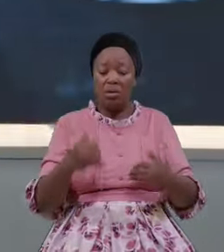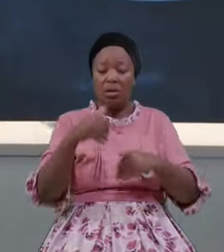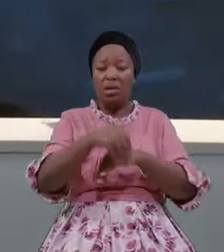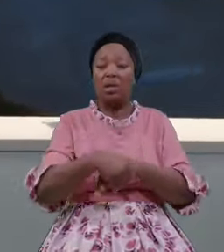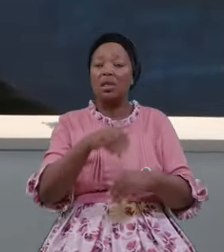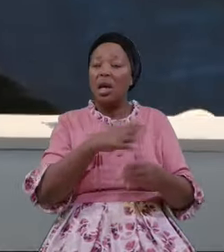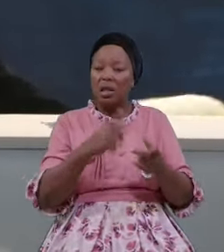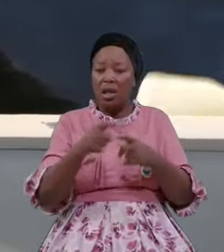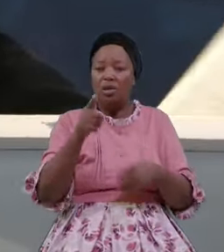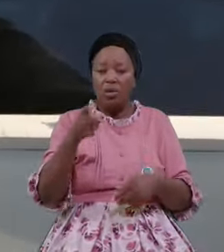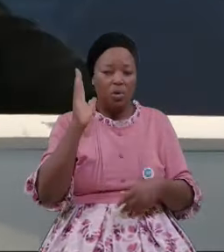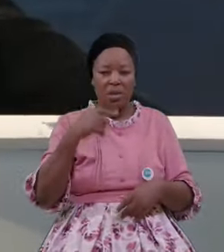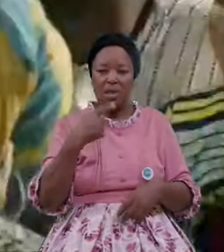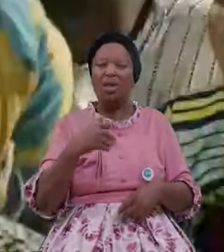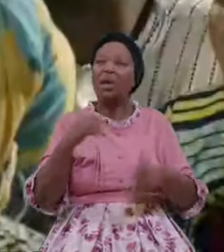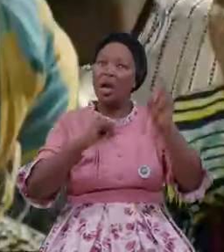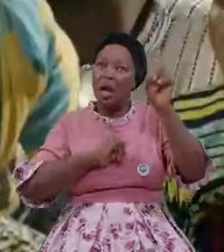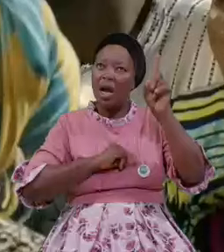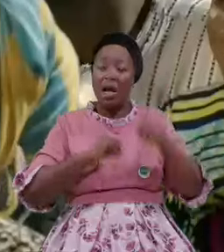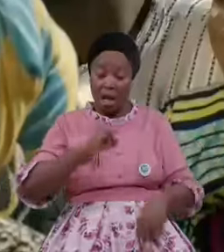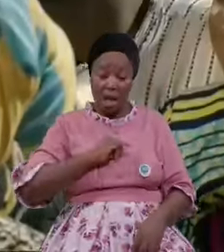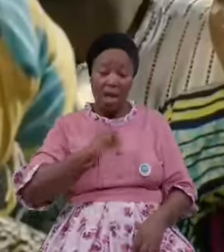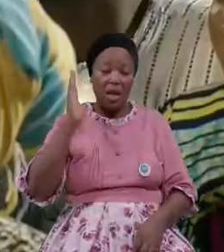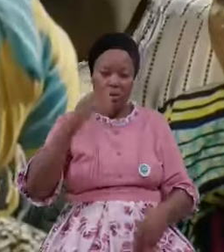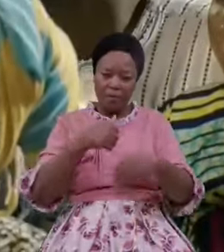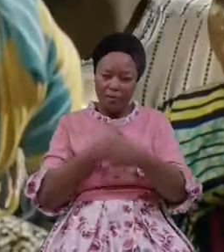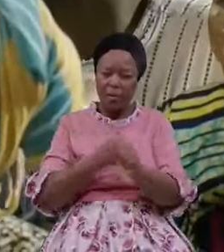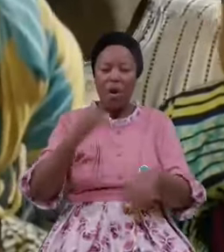will follow. I will follow.